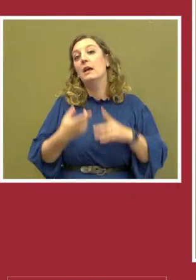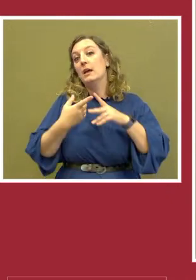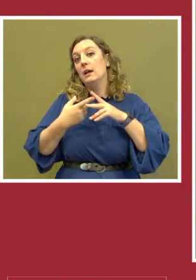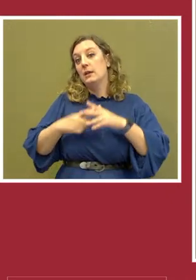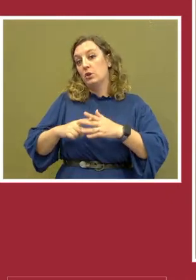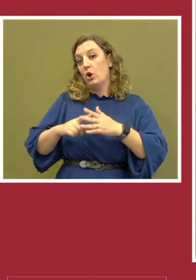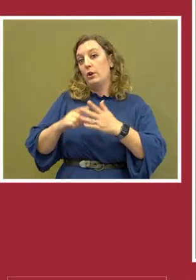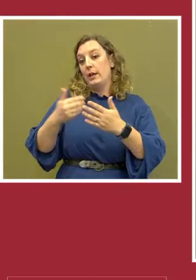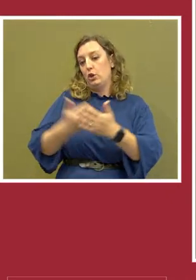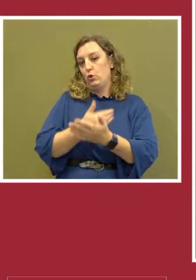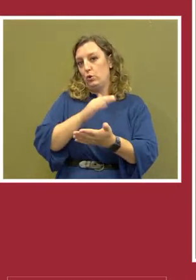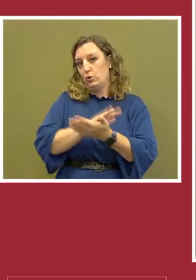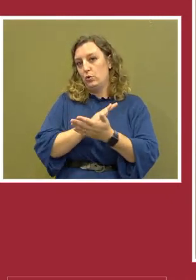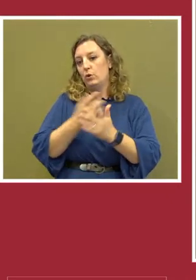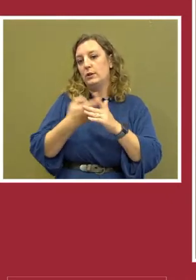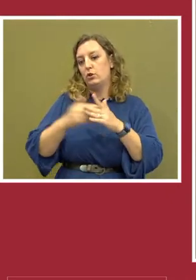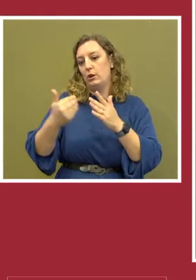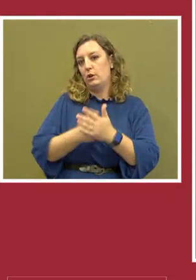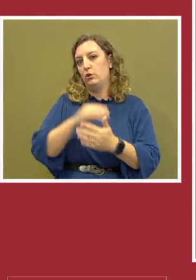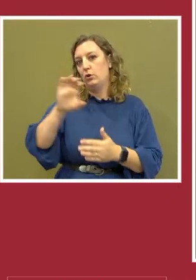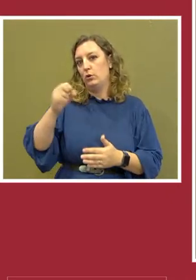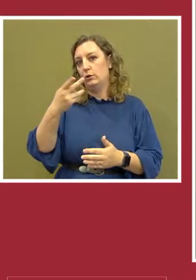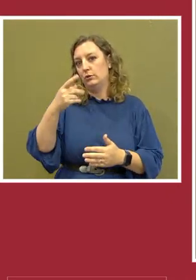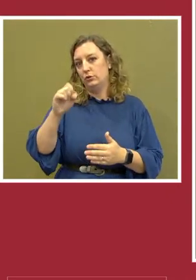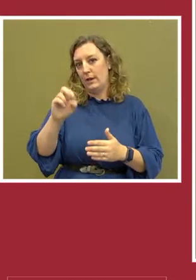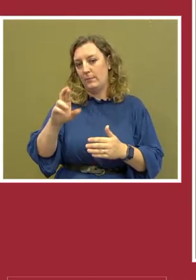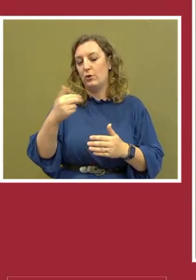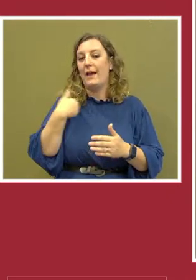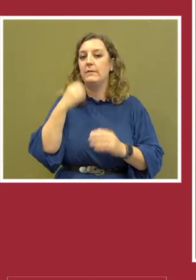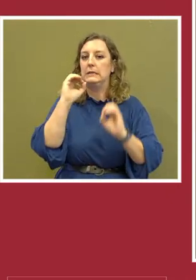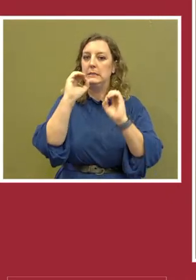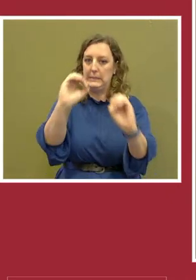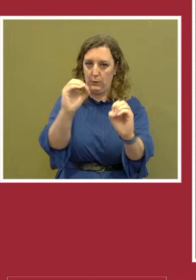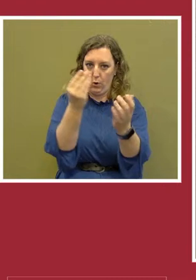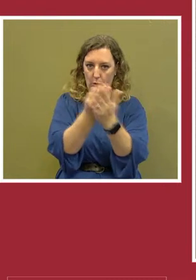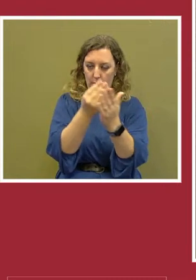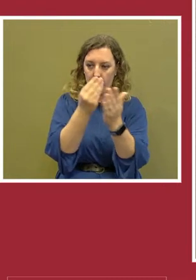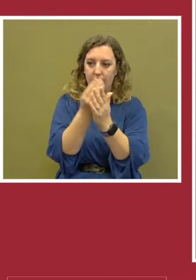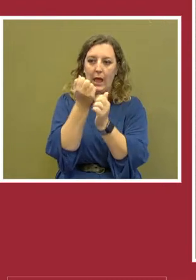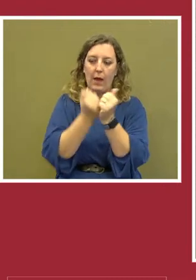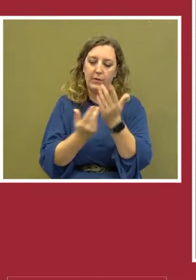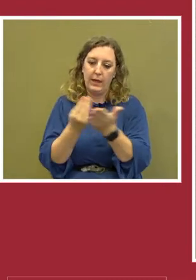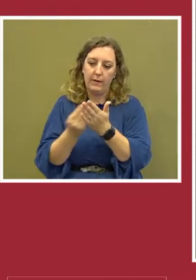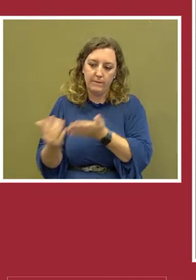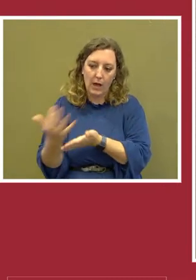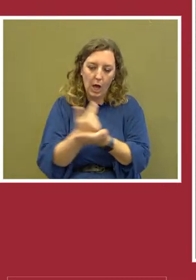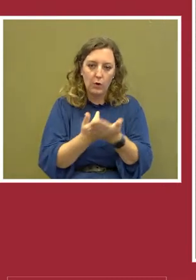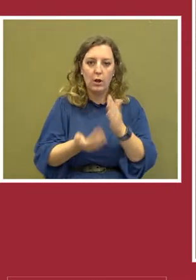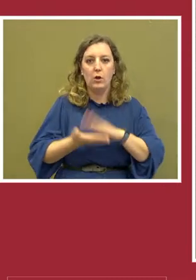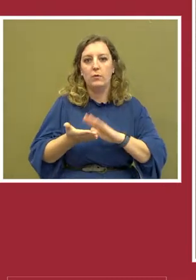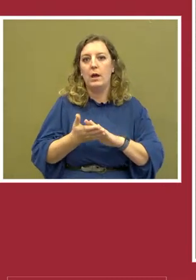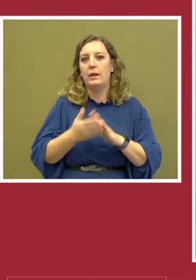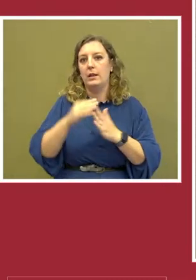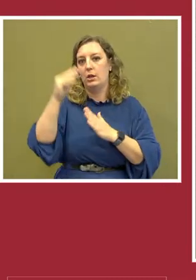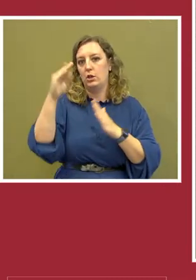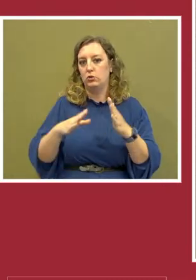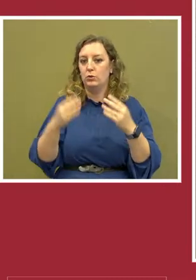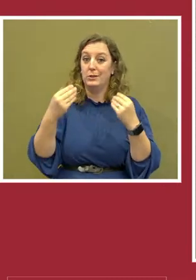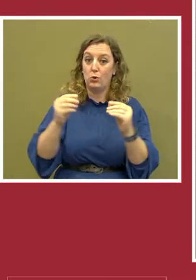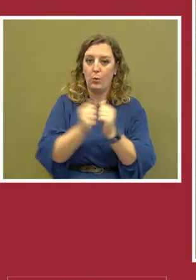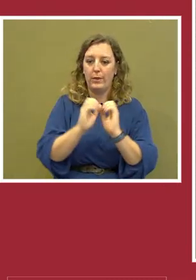Starting a new school, starting a new chapter, you get zero funding. So everything is fundraise, running a student store with no